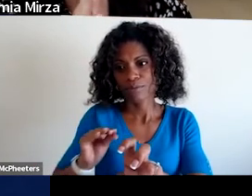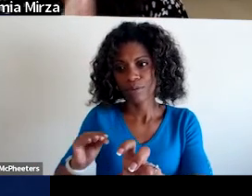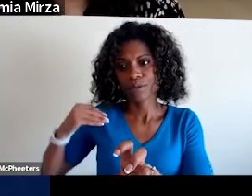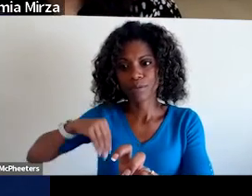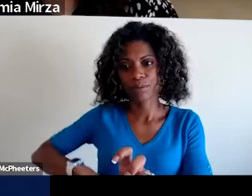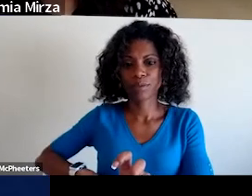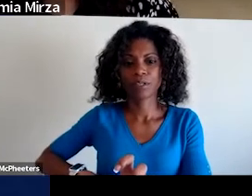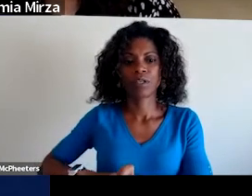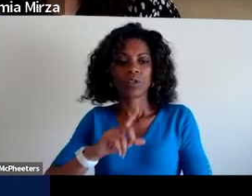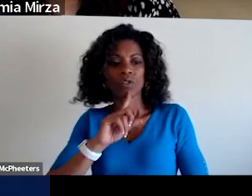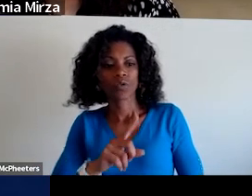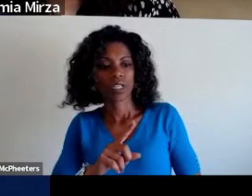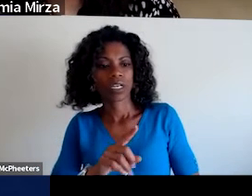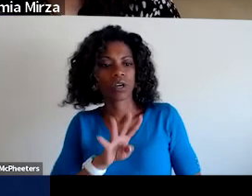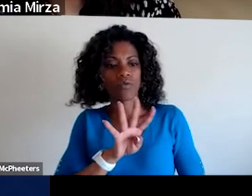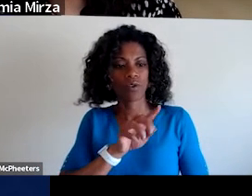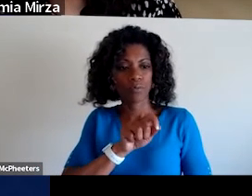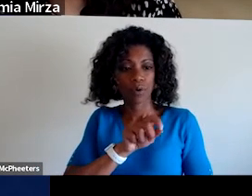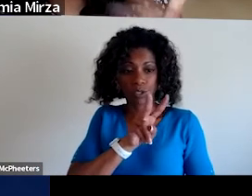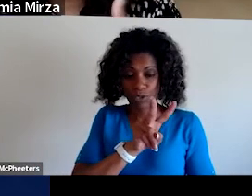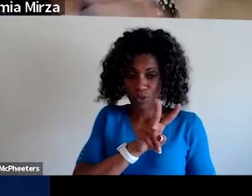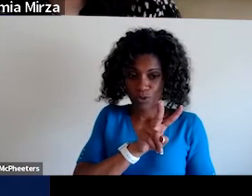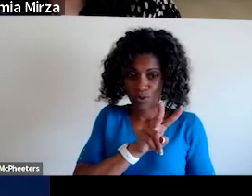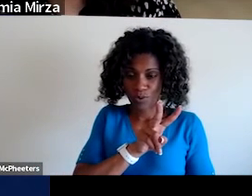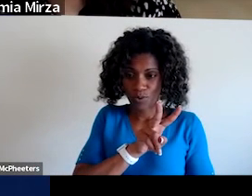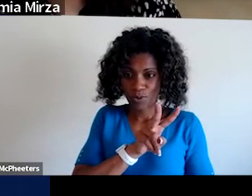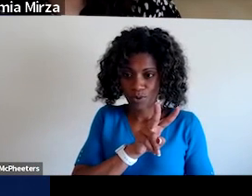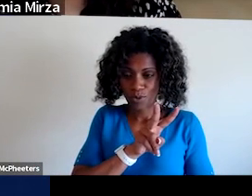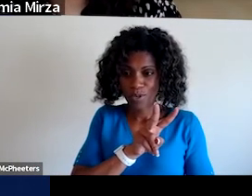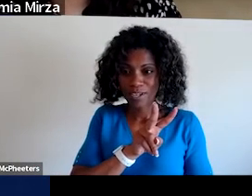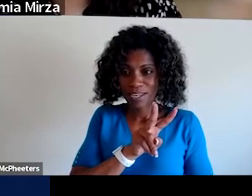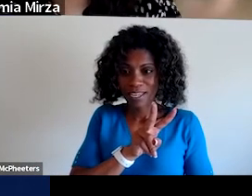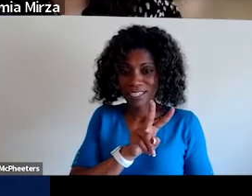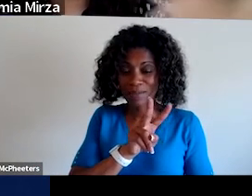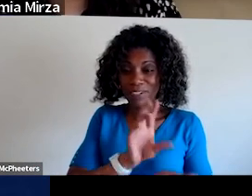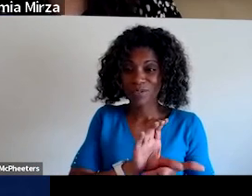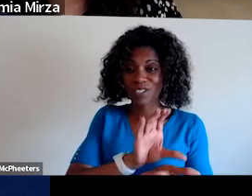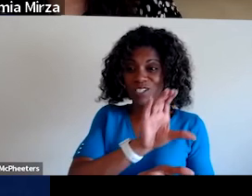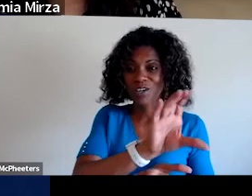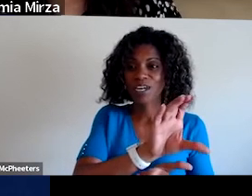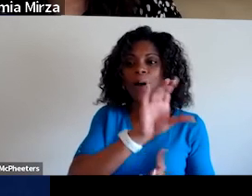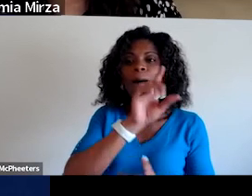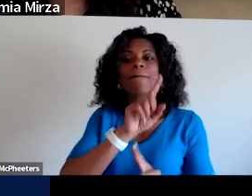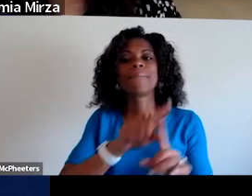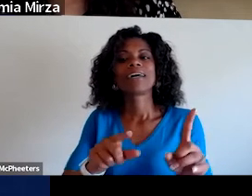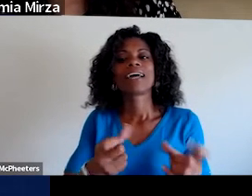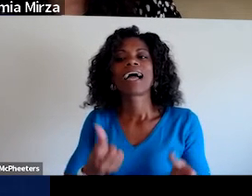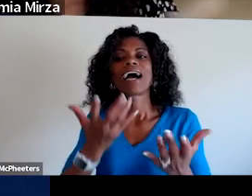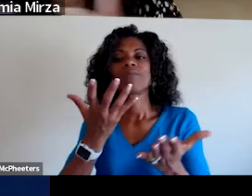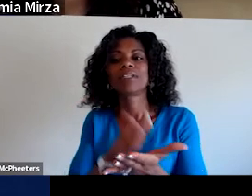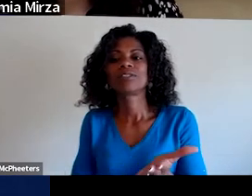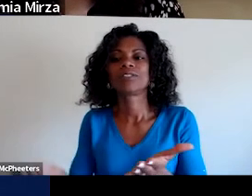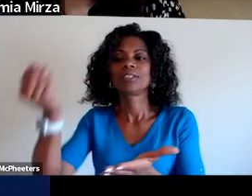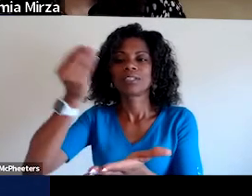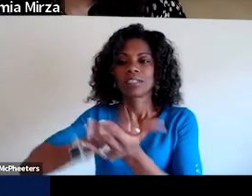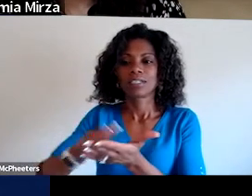4.2. 45.2 was really a form of being able to gain profits from the contribution